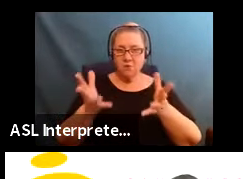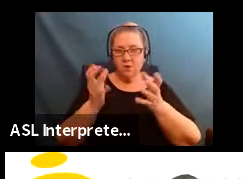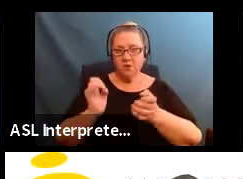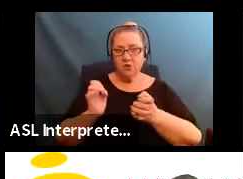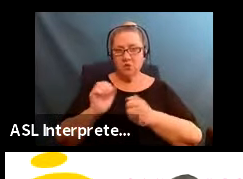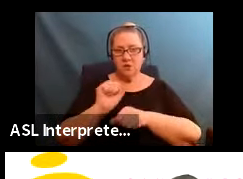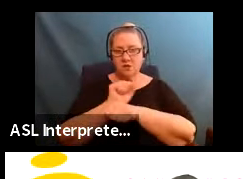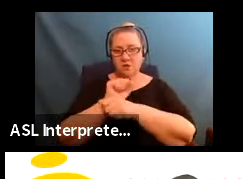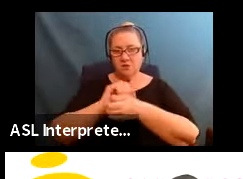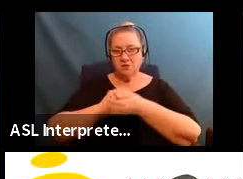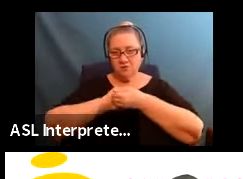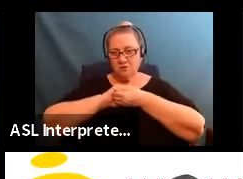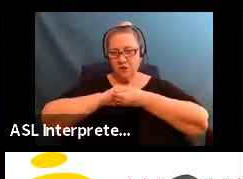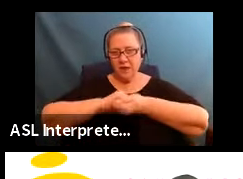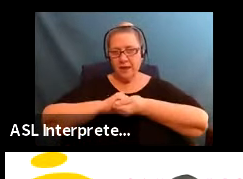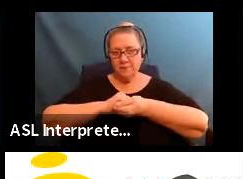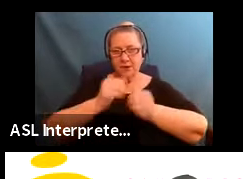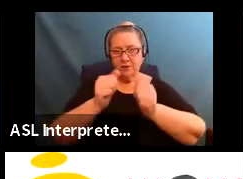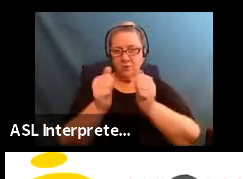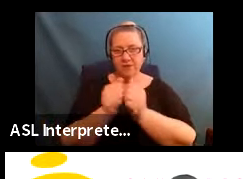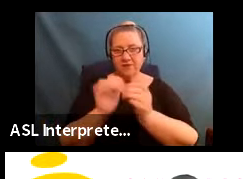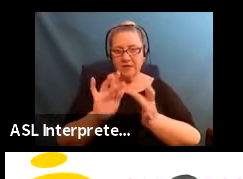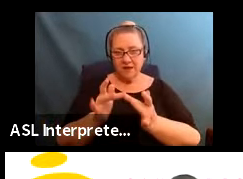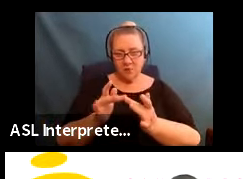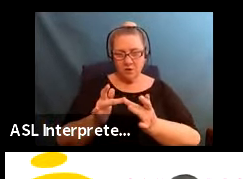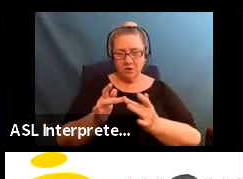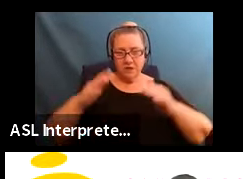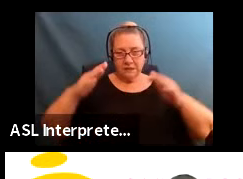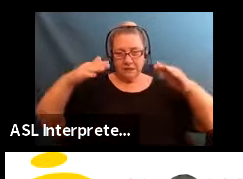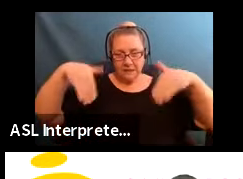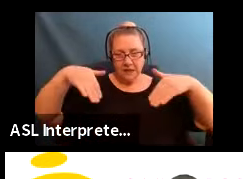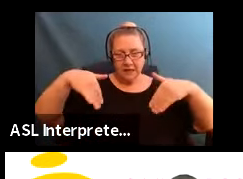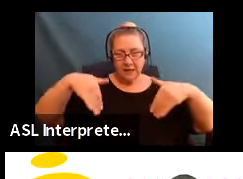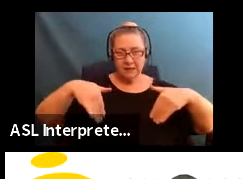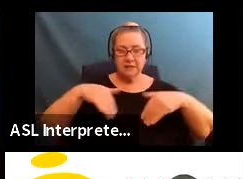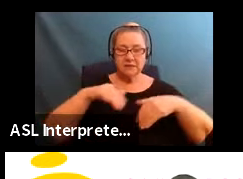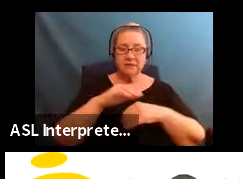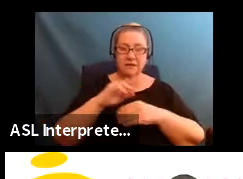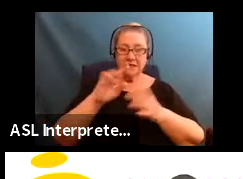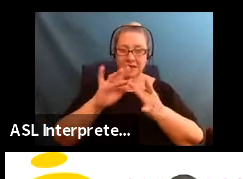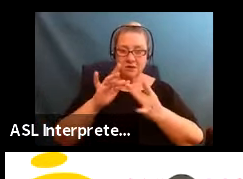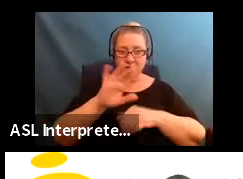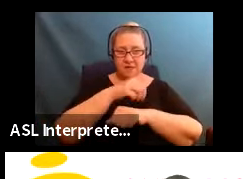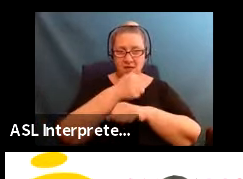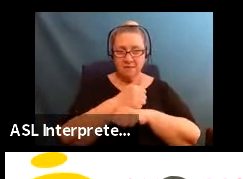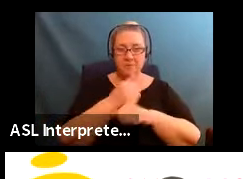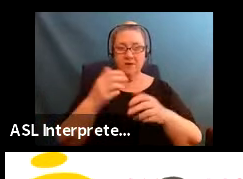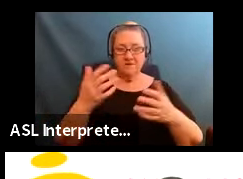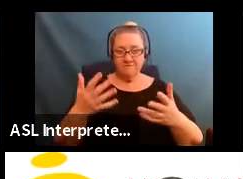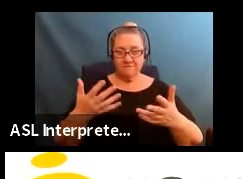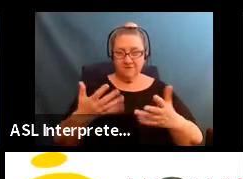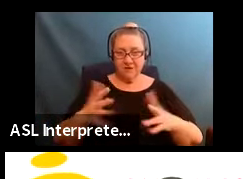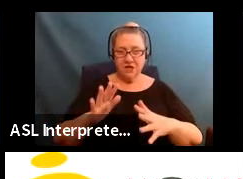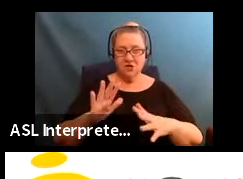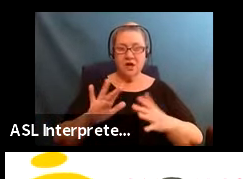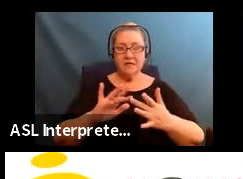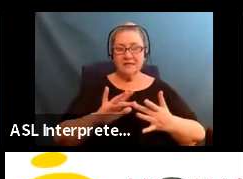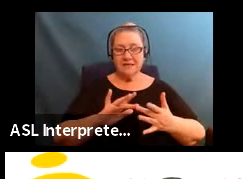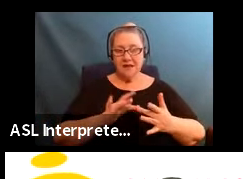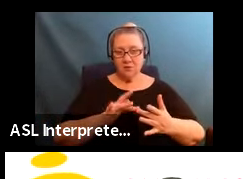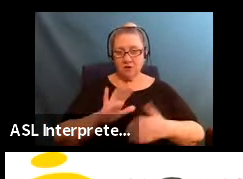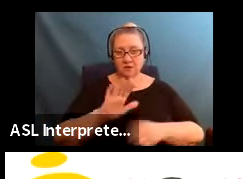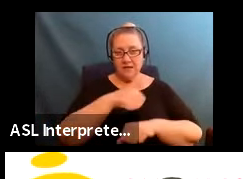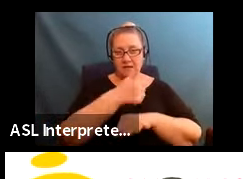no network, that's why that hasn't been done yet. But as that gets developed, then we can be very specific at the zip code level about what our targets